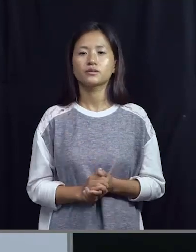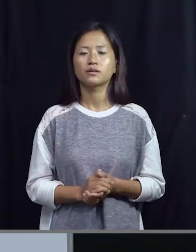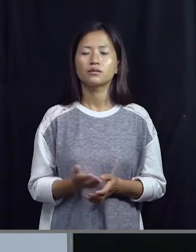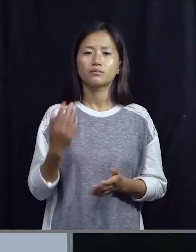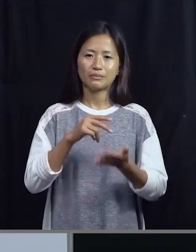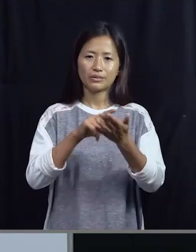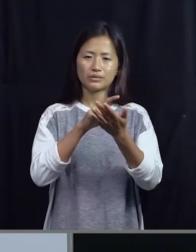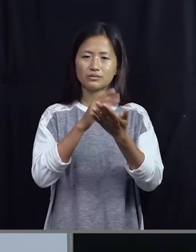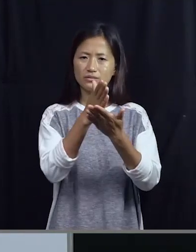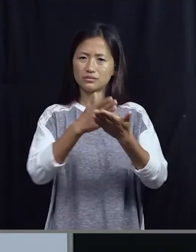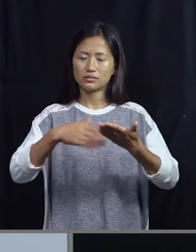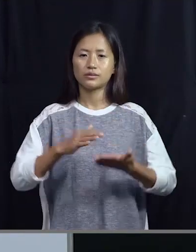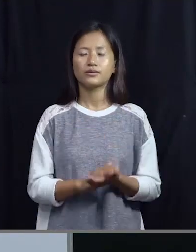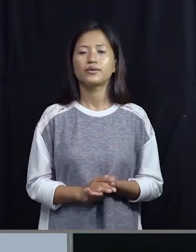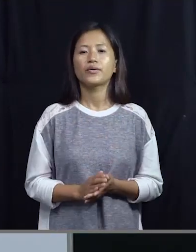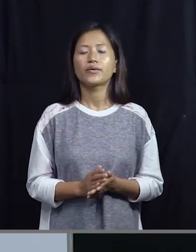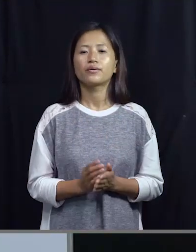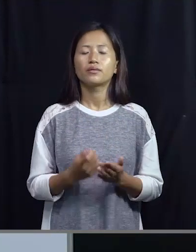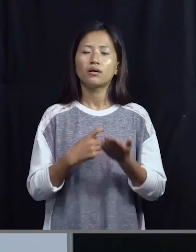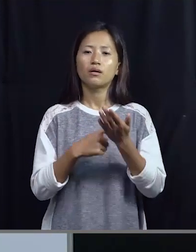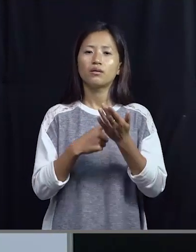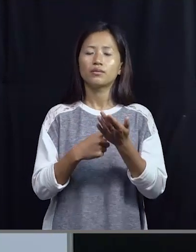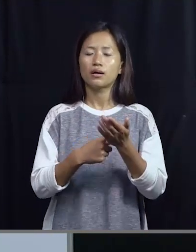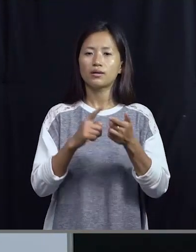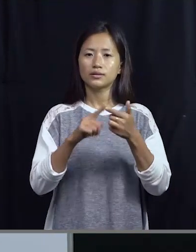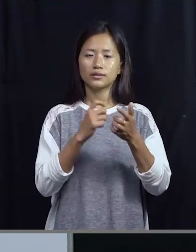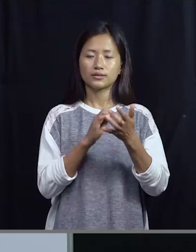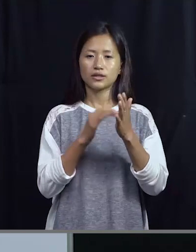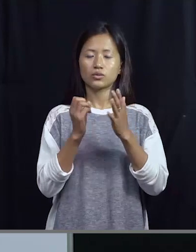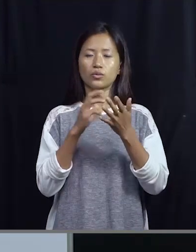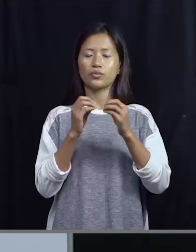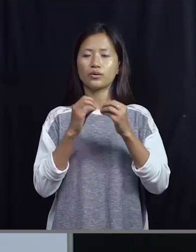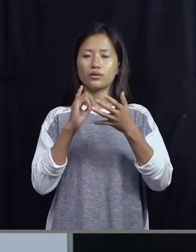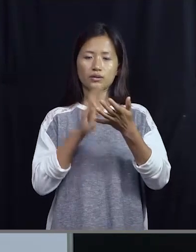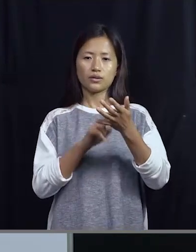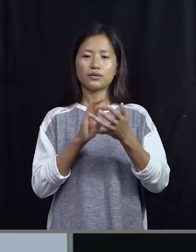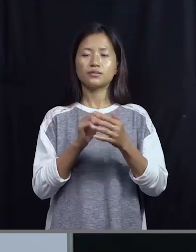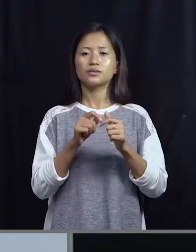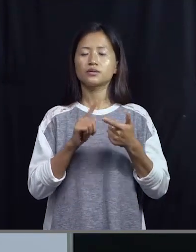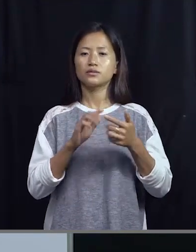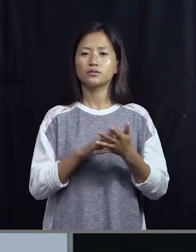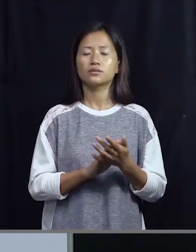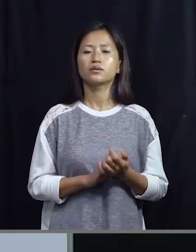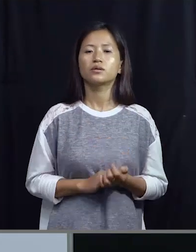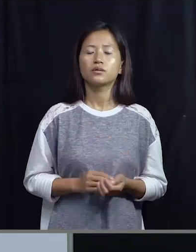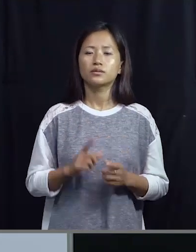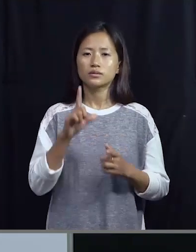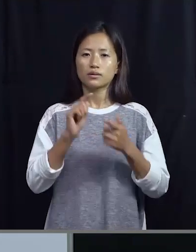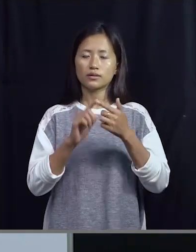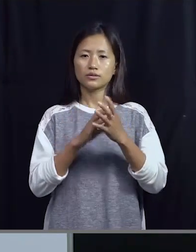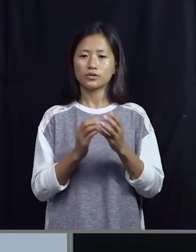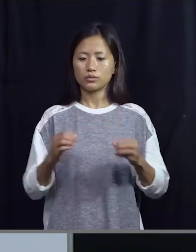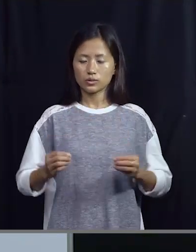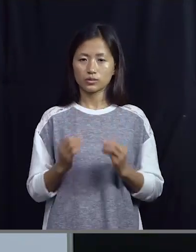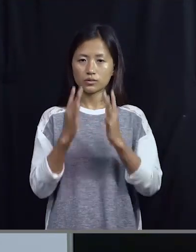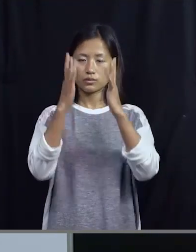a particular name called rhizobium. Remember that. This rhizobium, which forms root nodules in the legume crops,